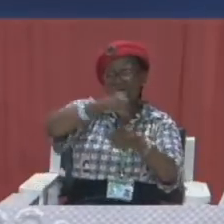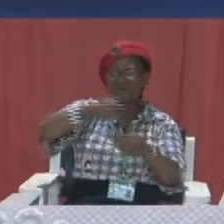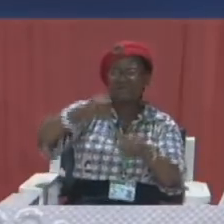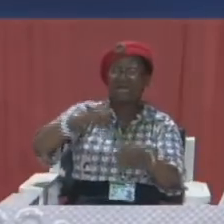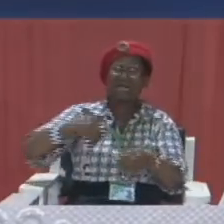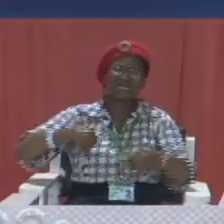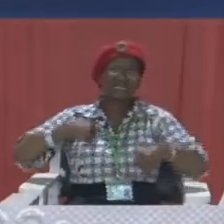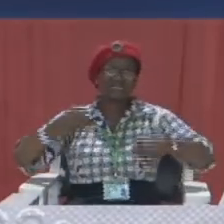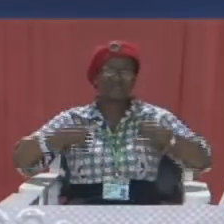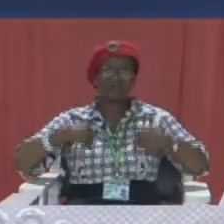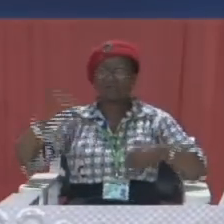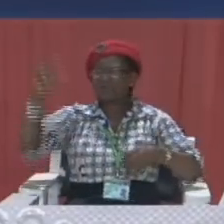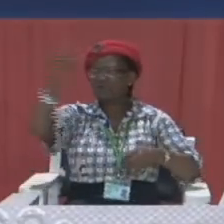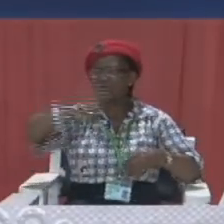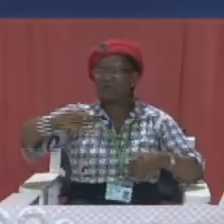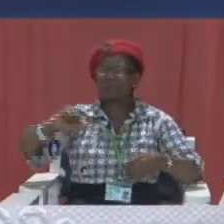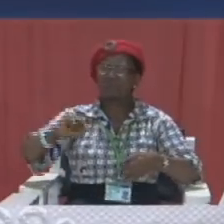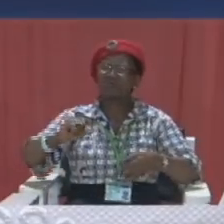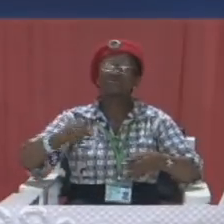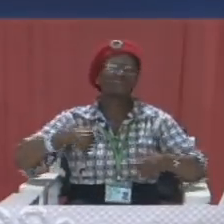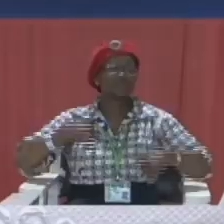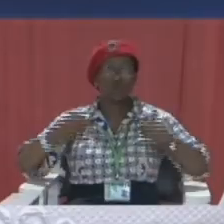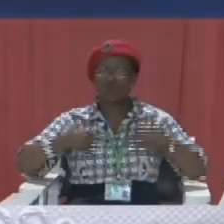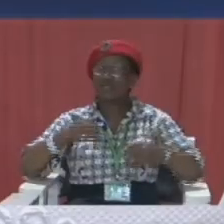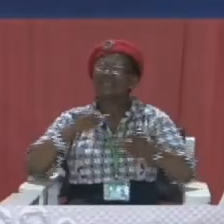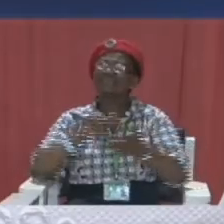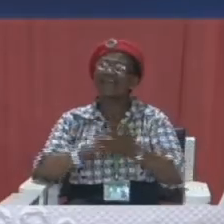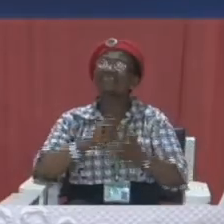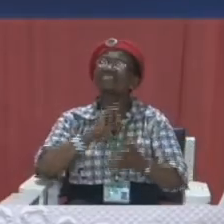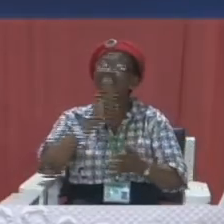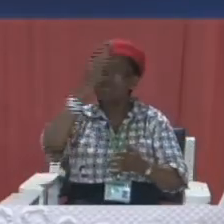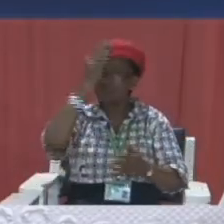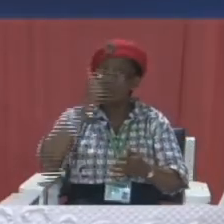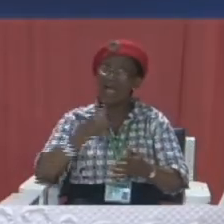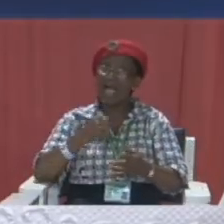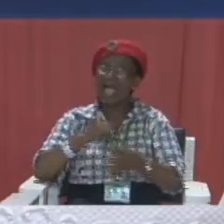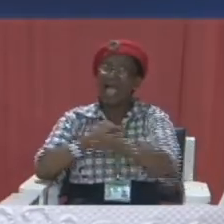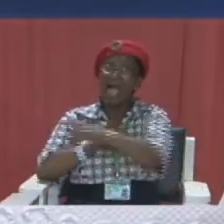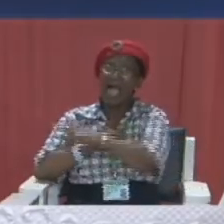that's why I call it regular joy. You are